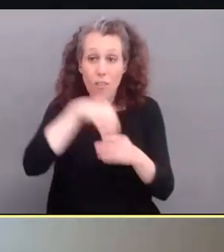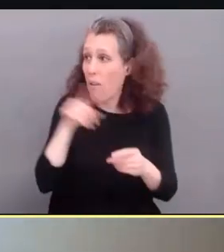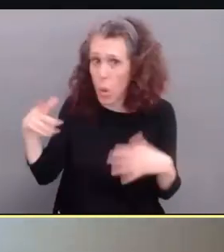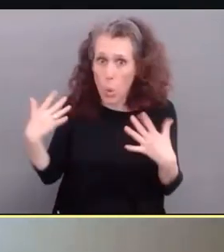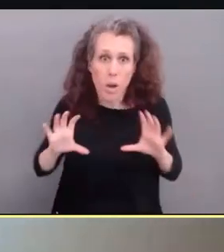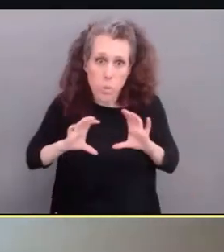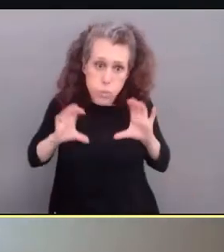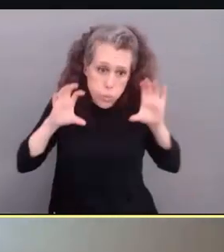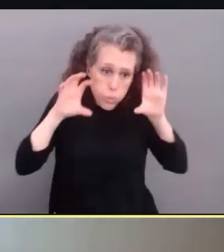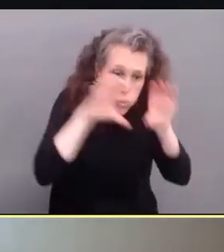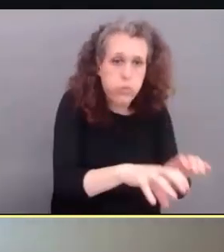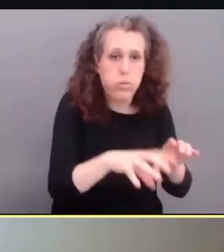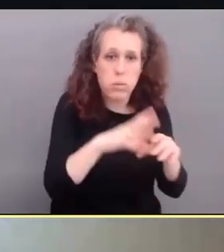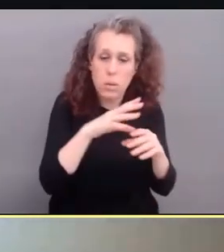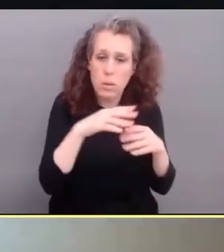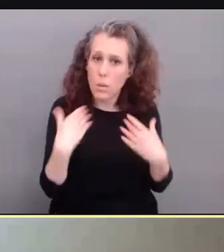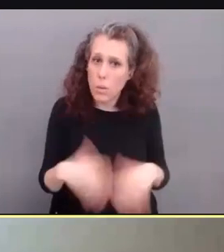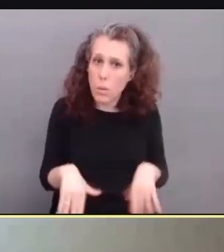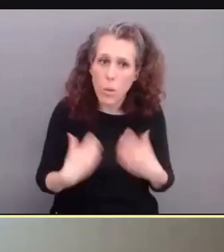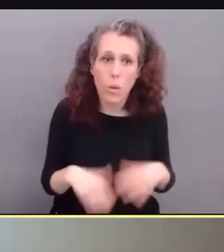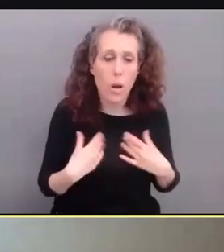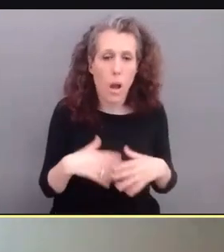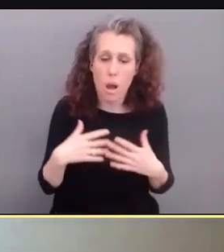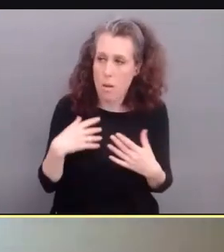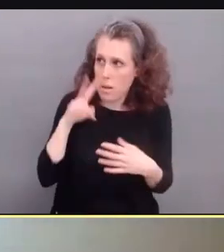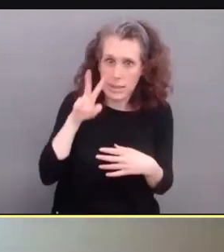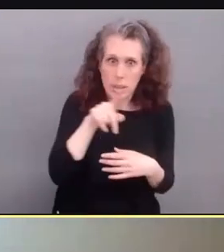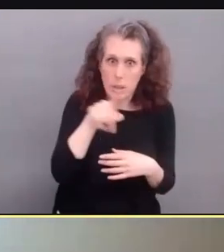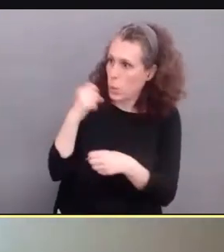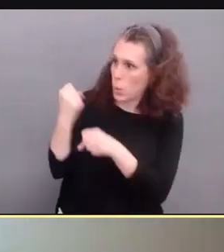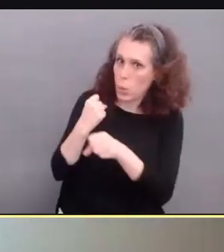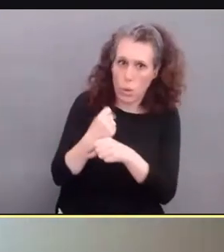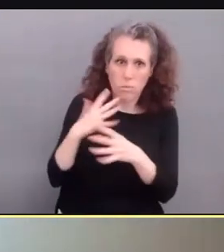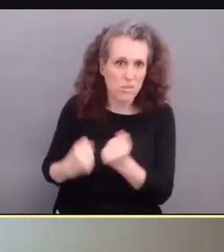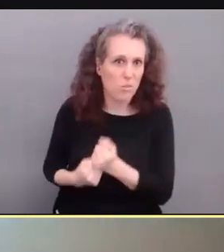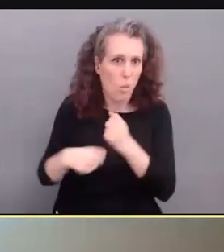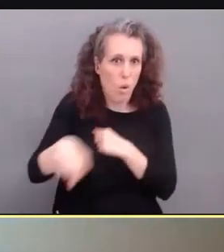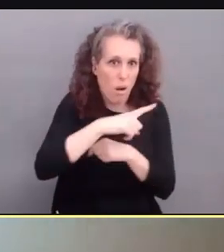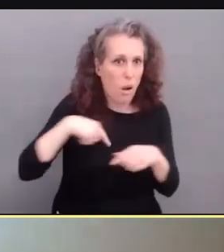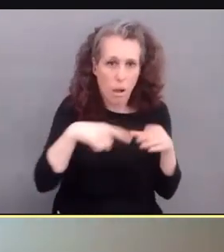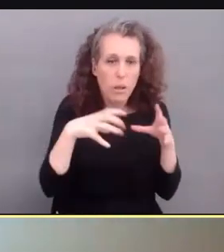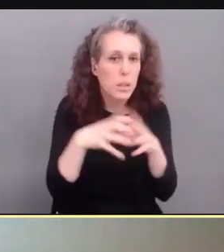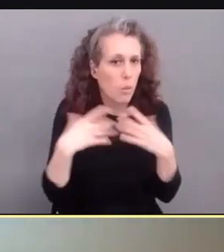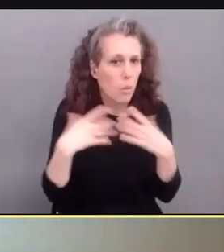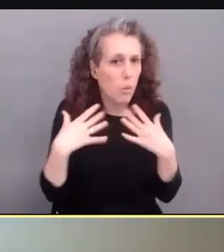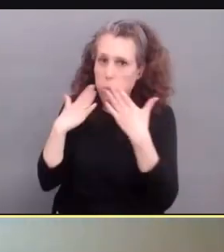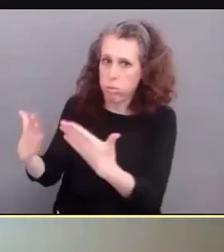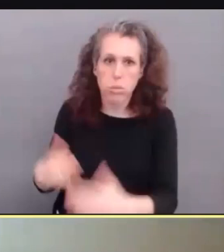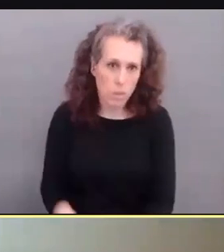very serious manner, and have supported our team enormously. So yeah,